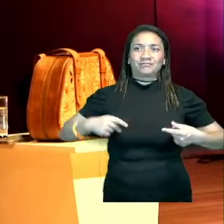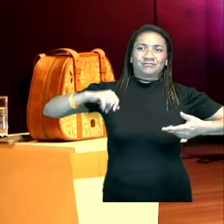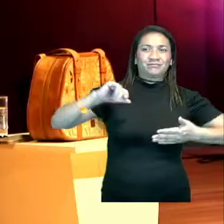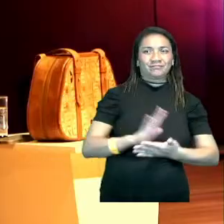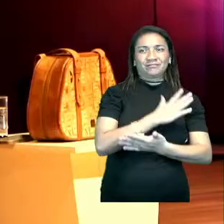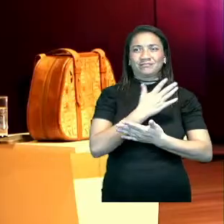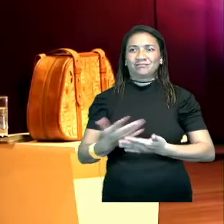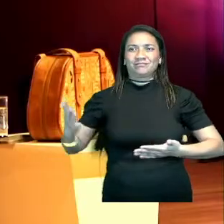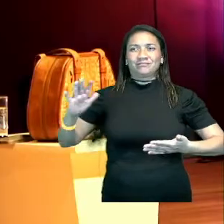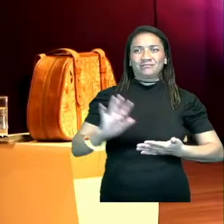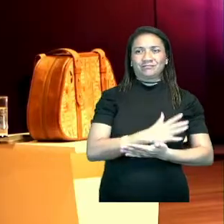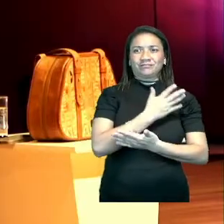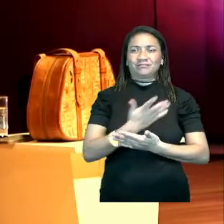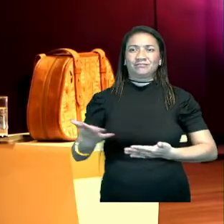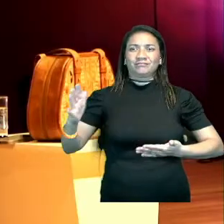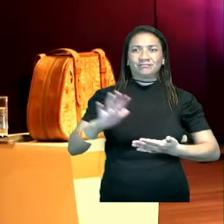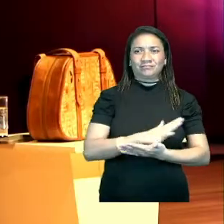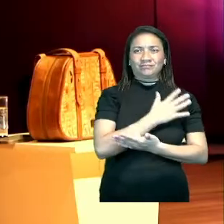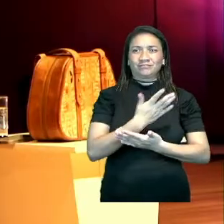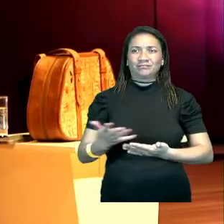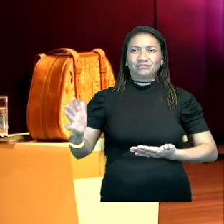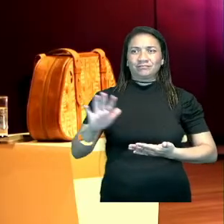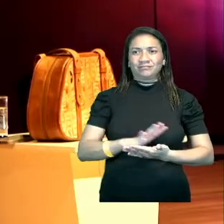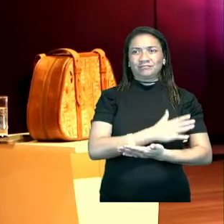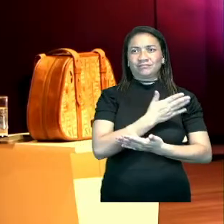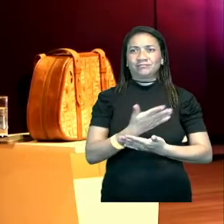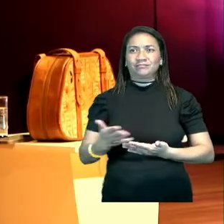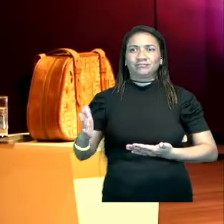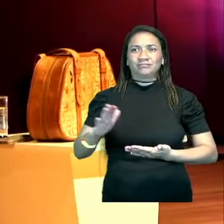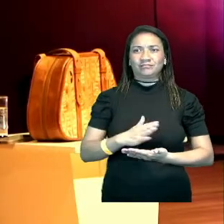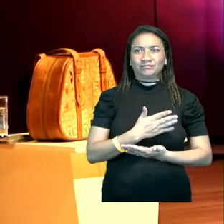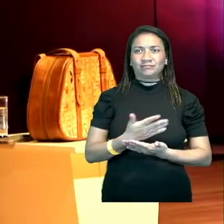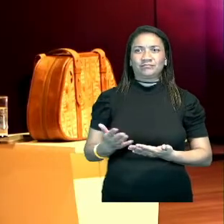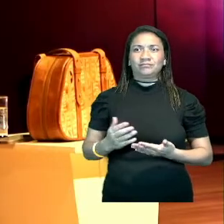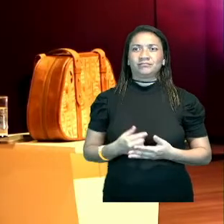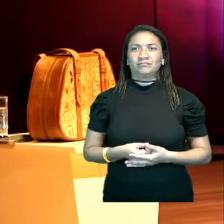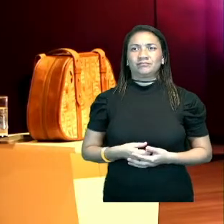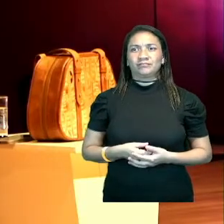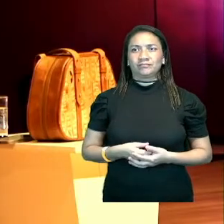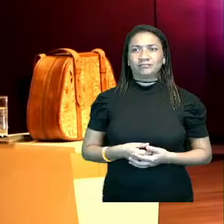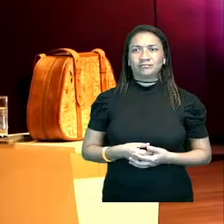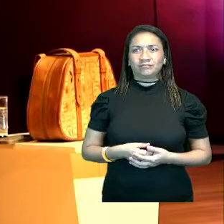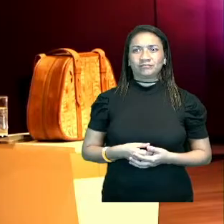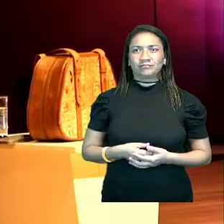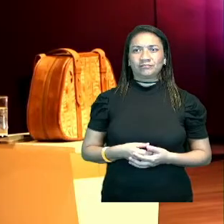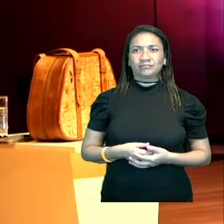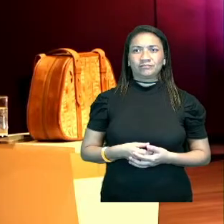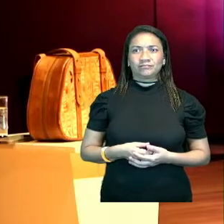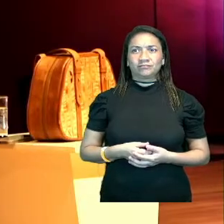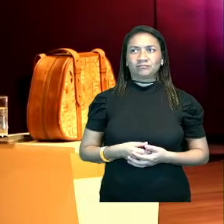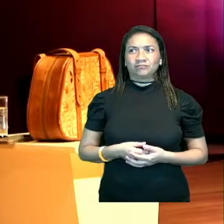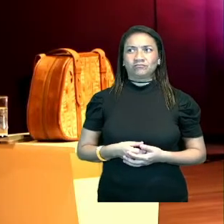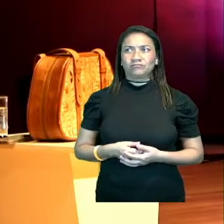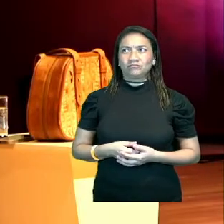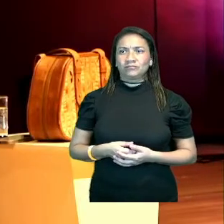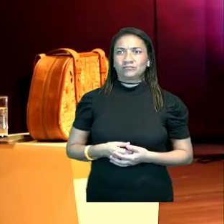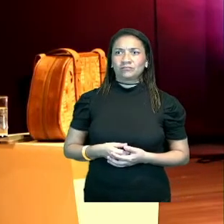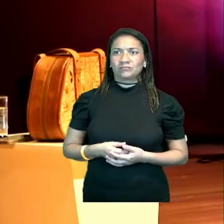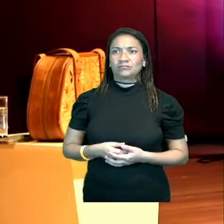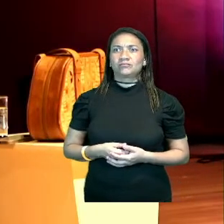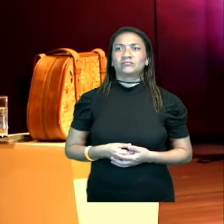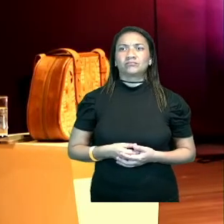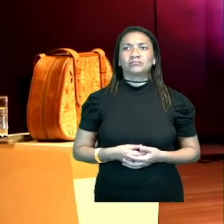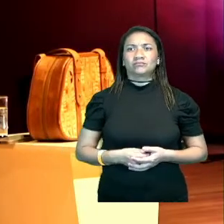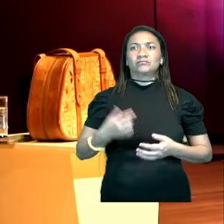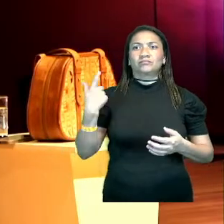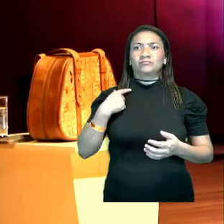world. And we need to make sure that we are allowed to teach that to